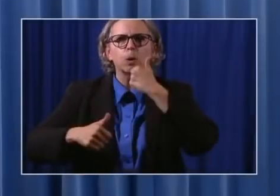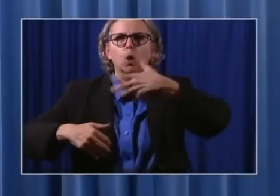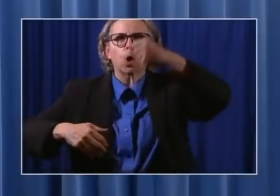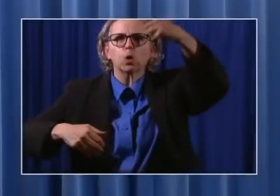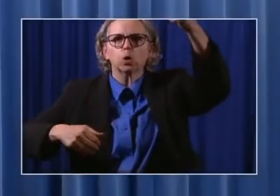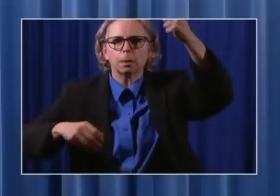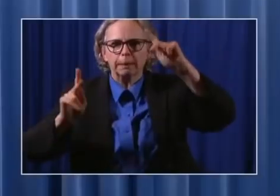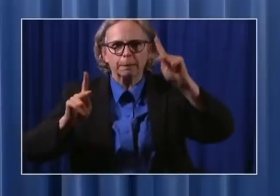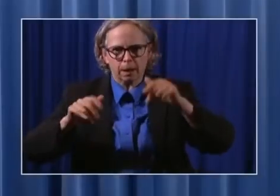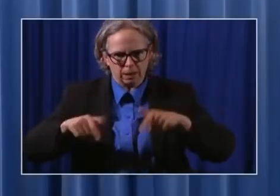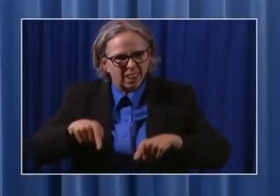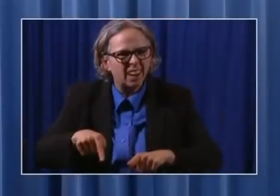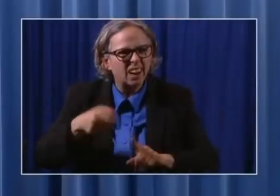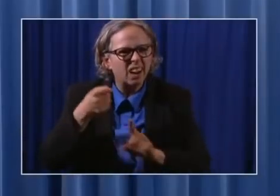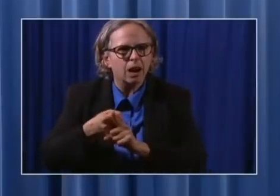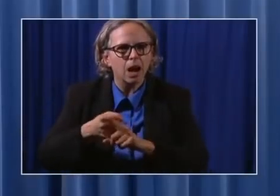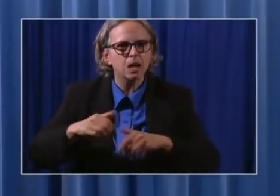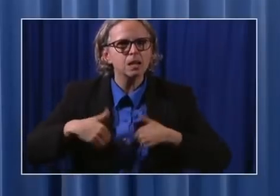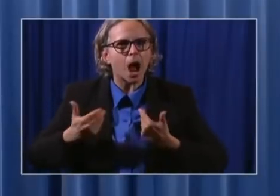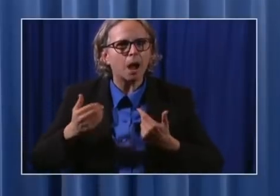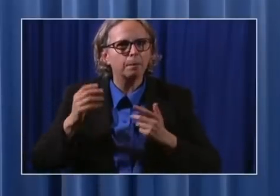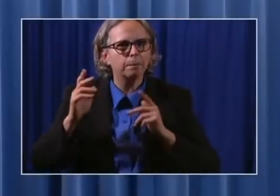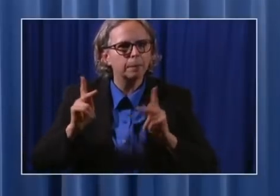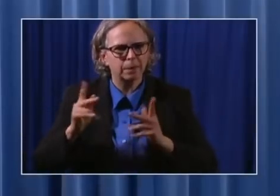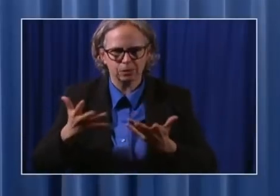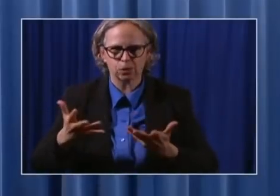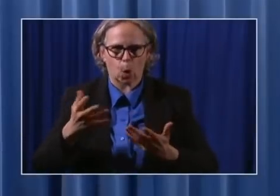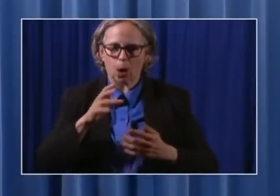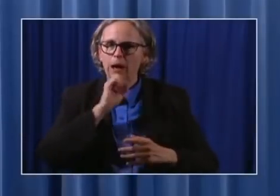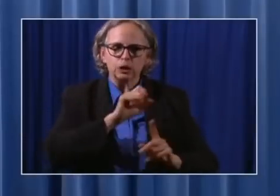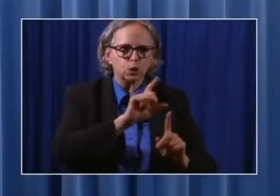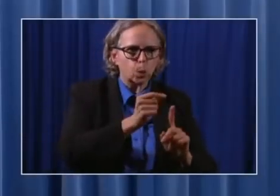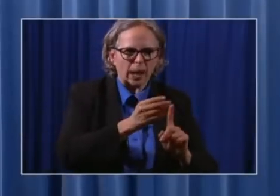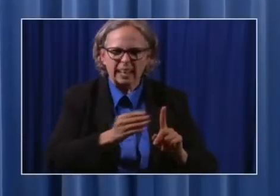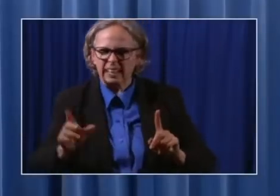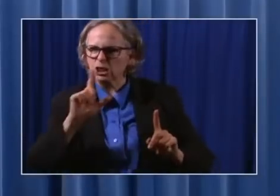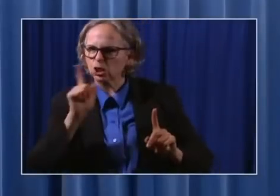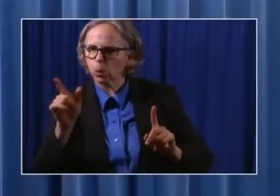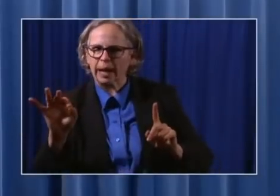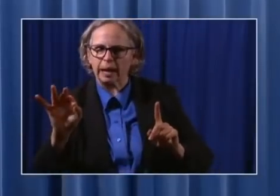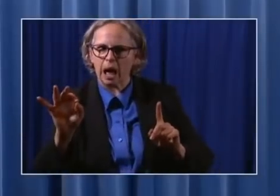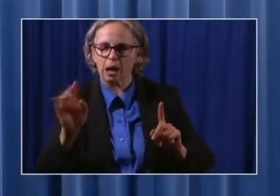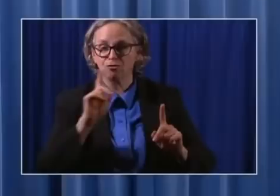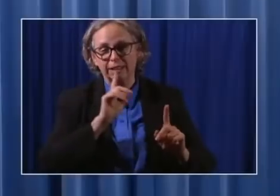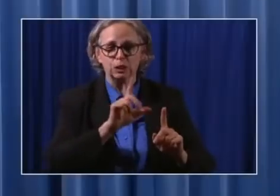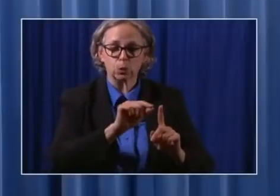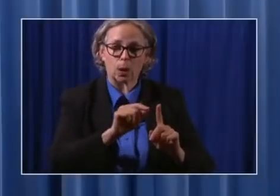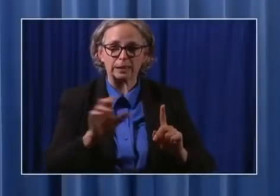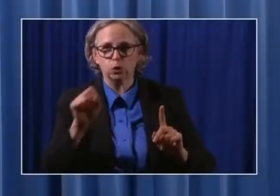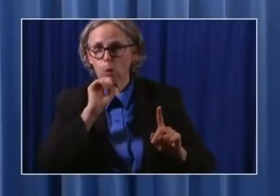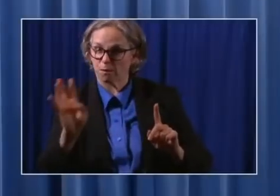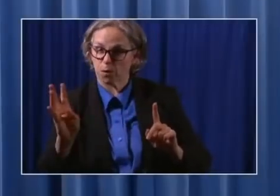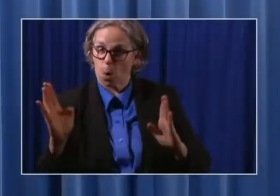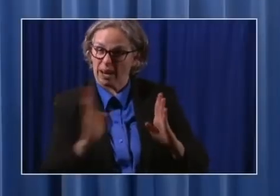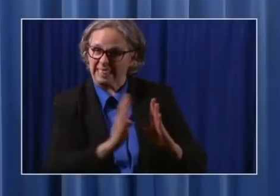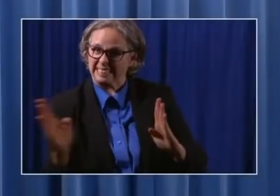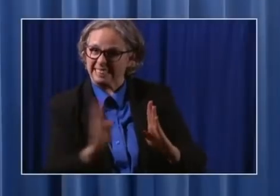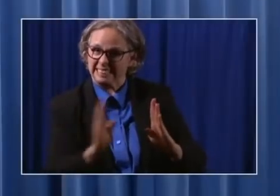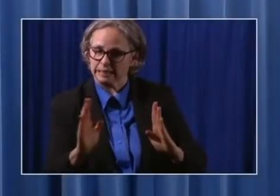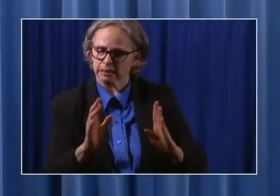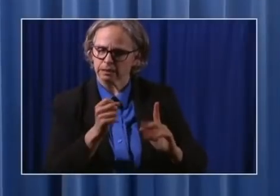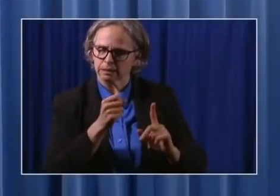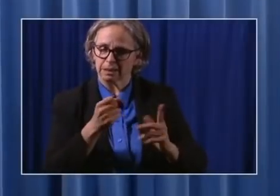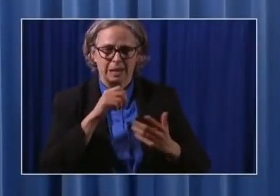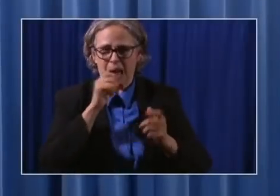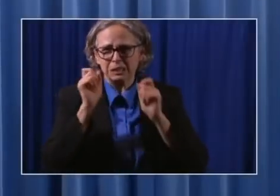significant outbreak in those who are 20 to 29, actually even those 20 to 40. So it should not shock anybody that is